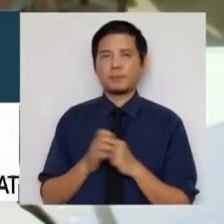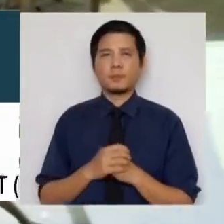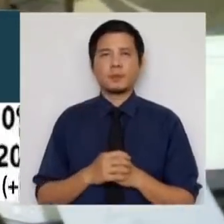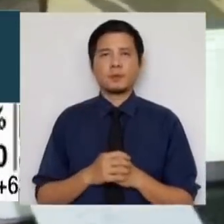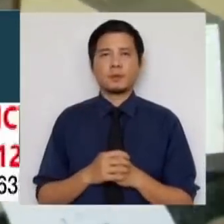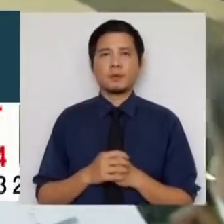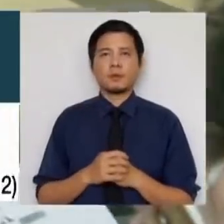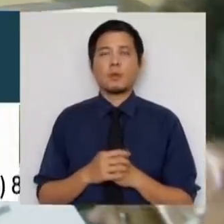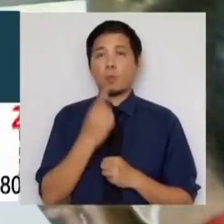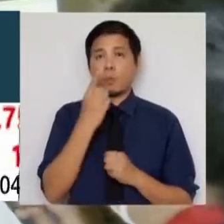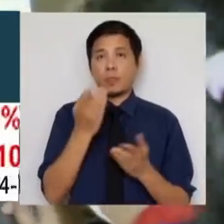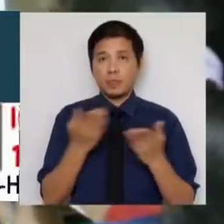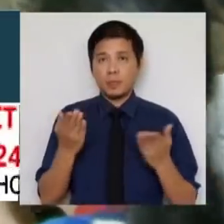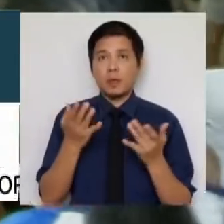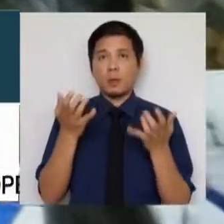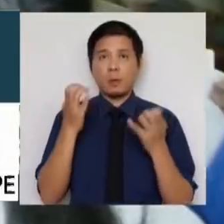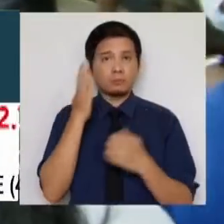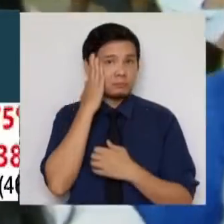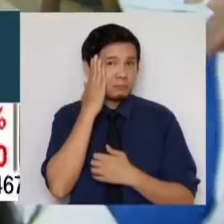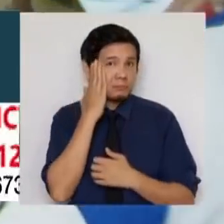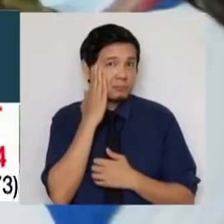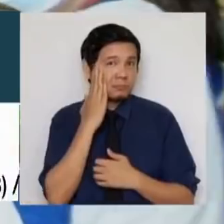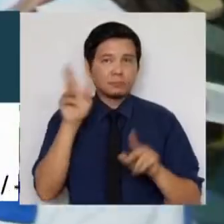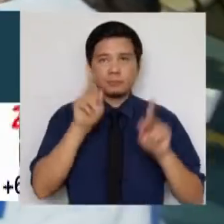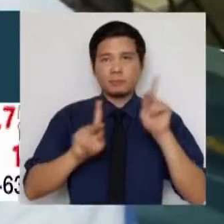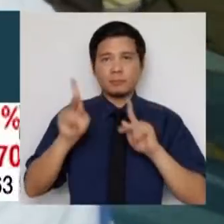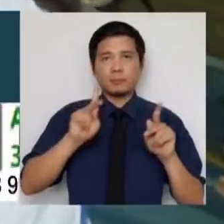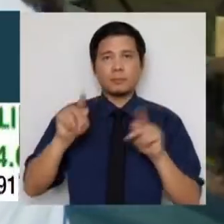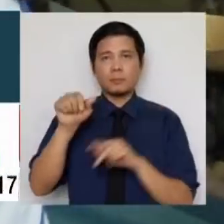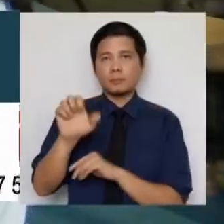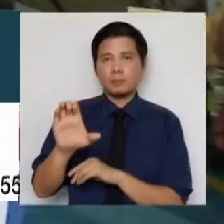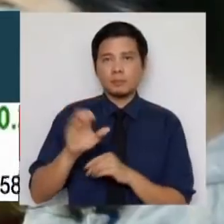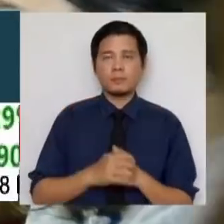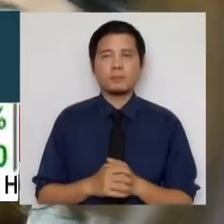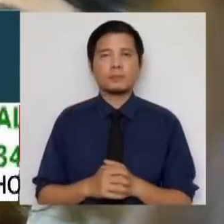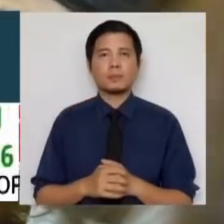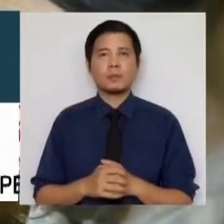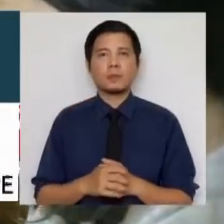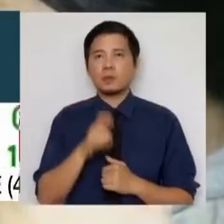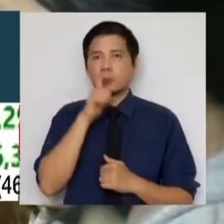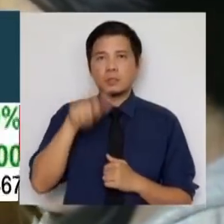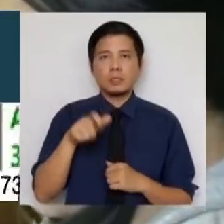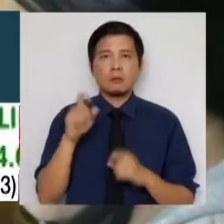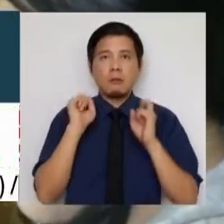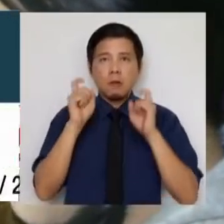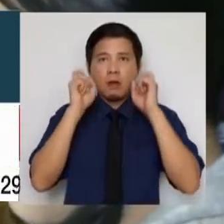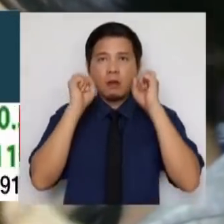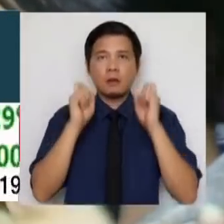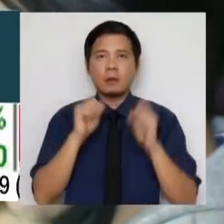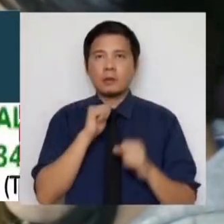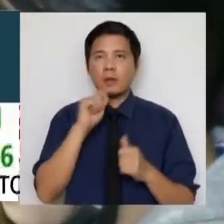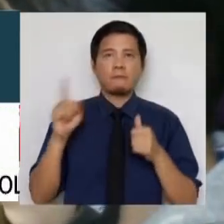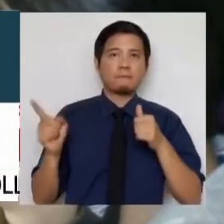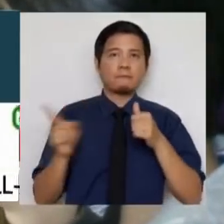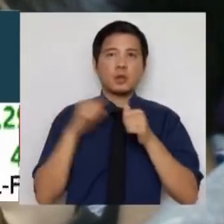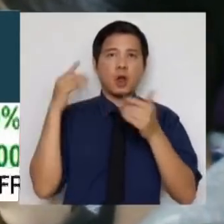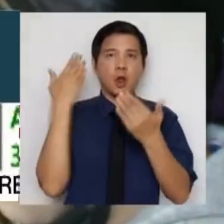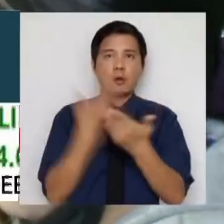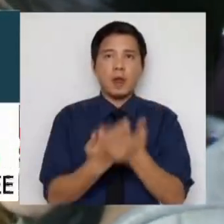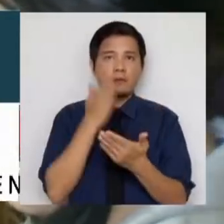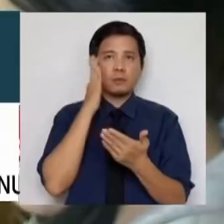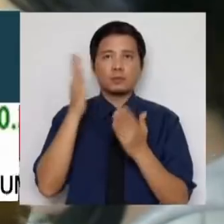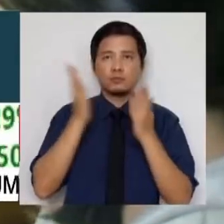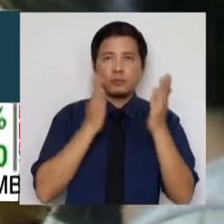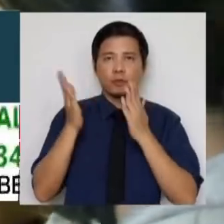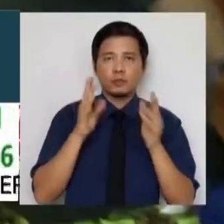to appeal to the people of Quezon City, that they don't have to rush. They don't. It's not a first-come, first-served basis. There is no threat that